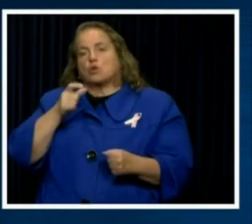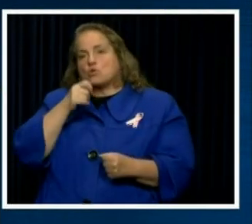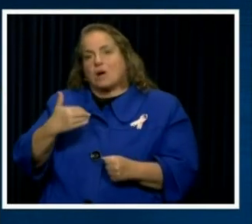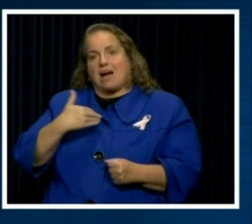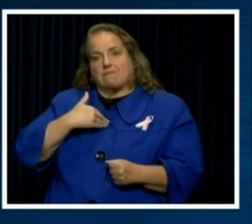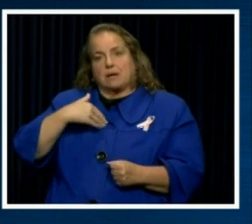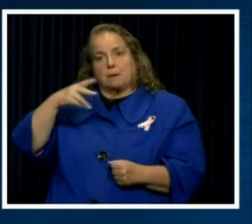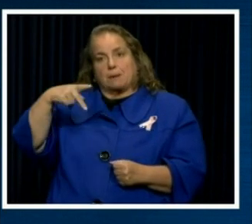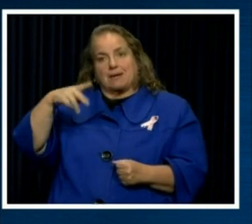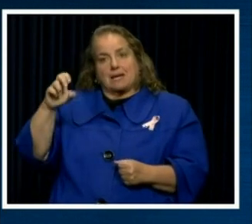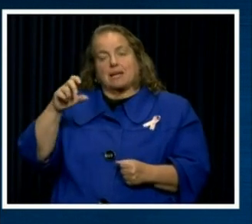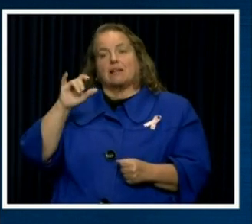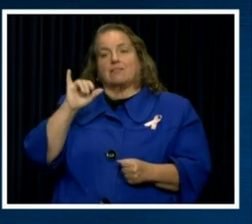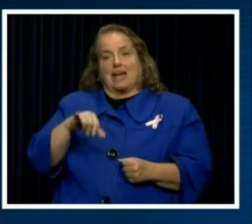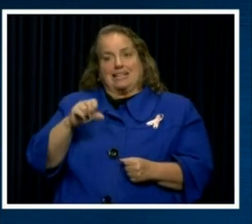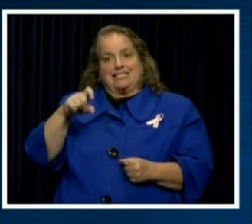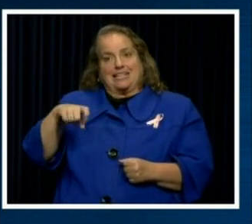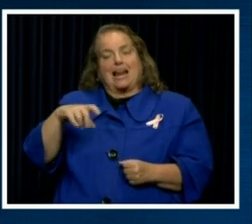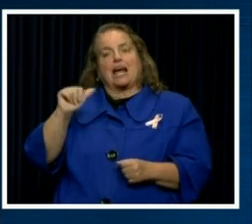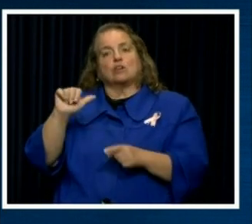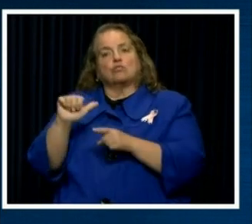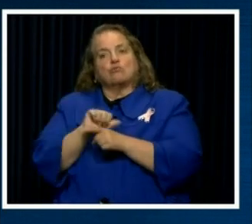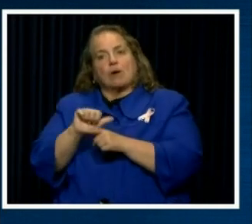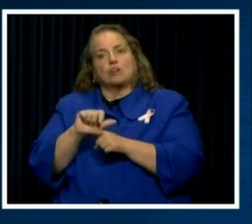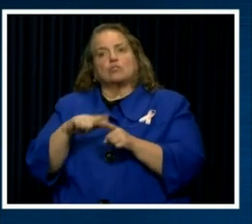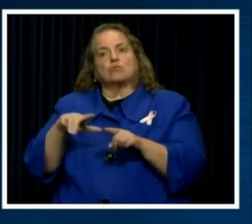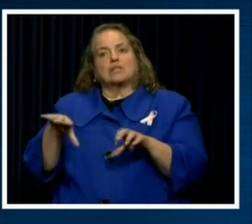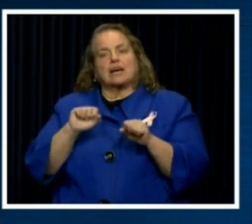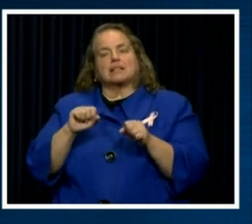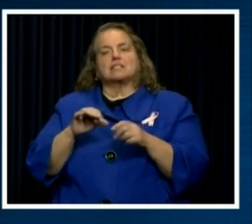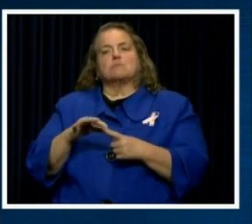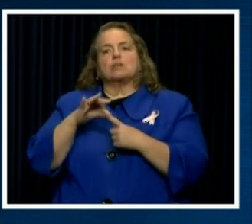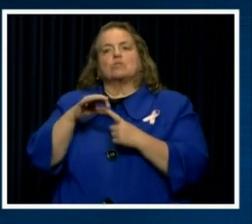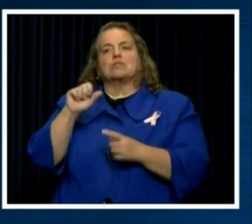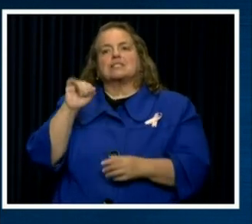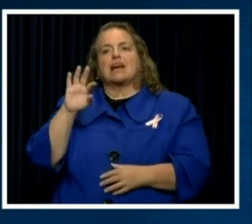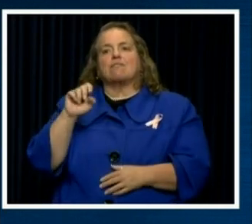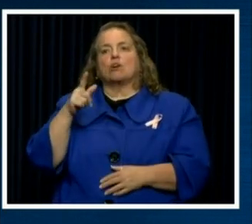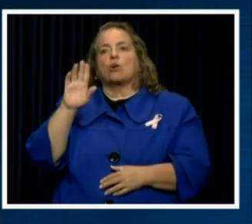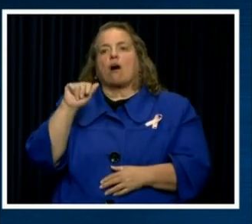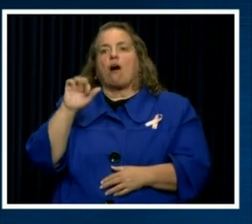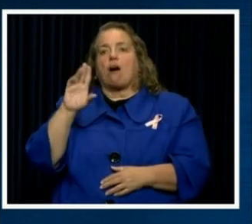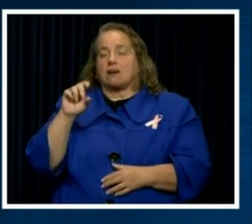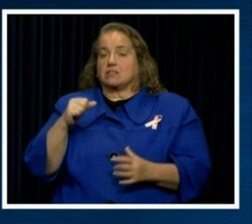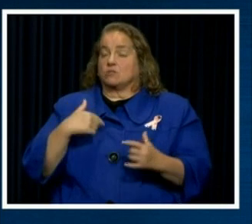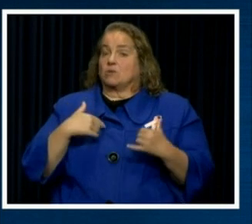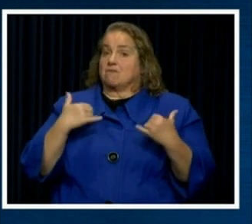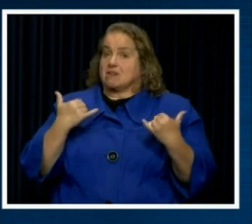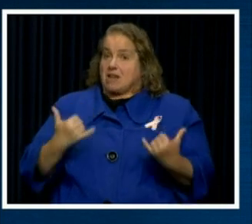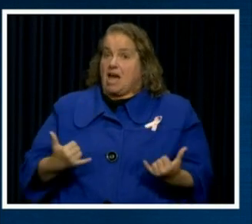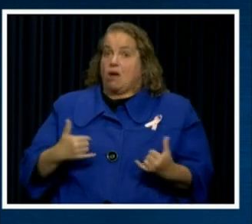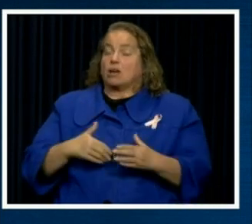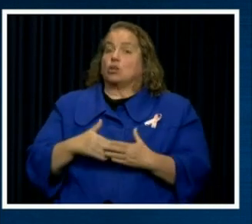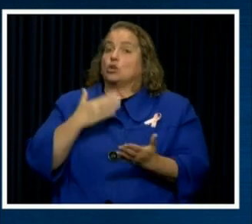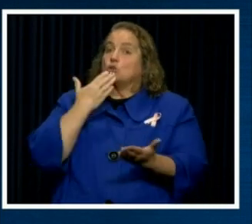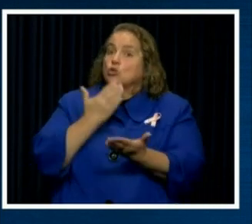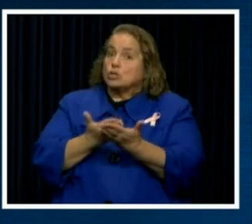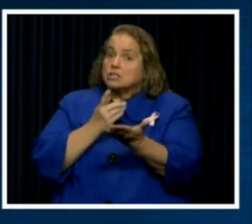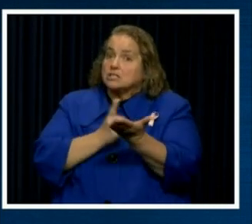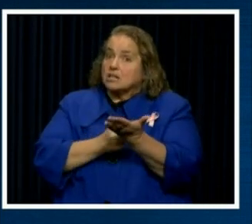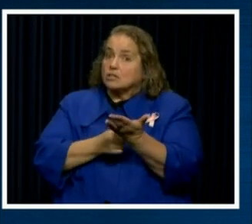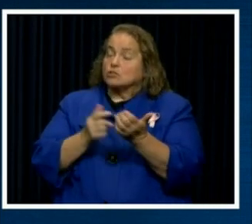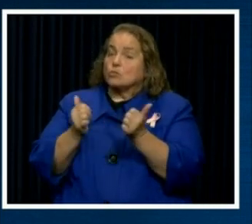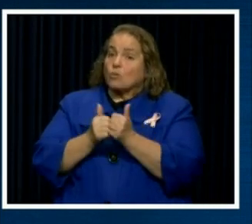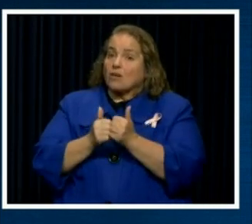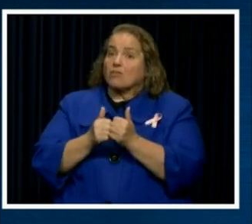that is needed, and that are trained to take special safeguards. So we are now in very good discussions